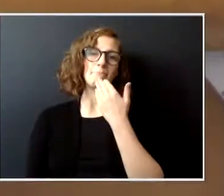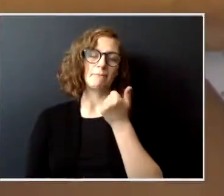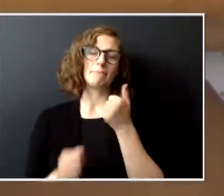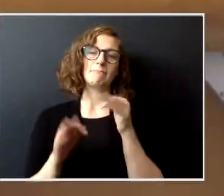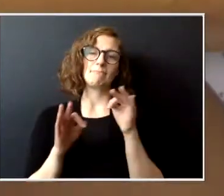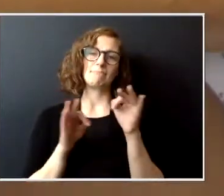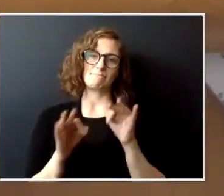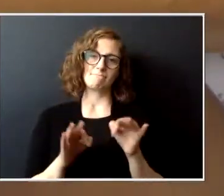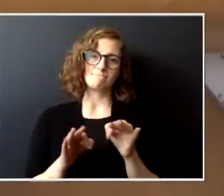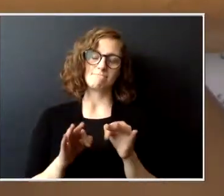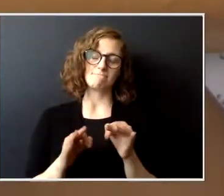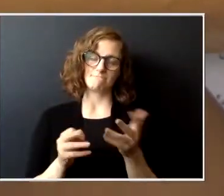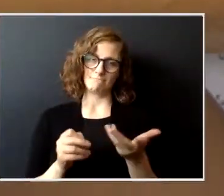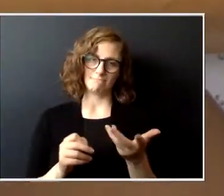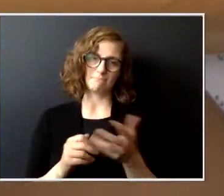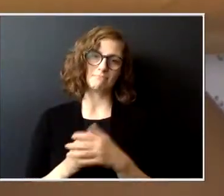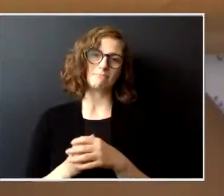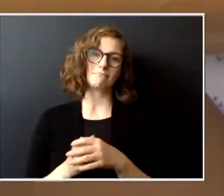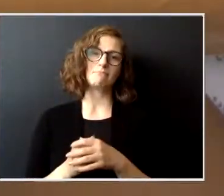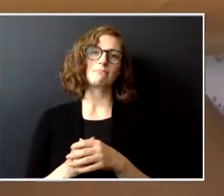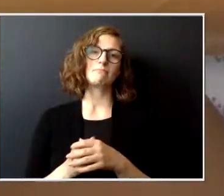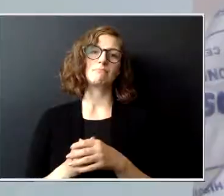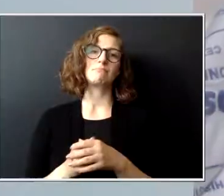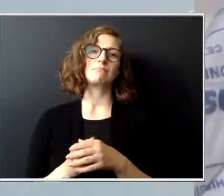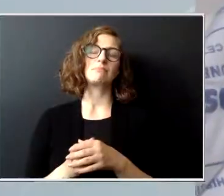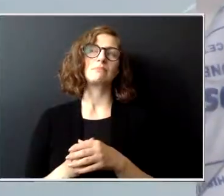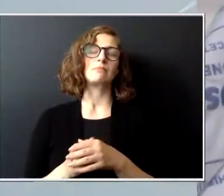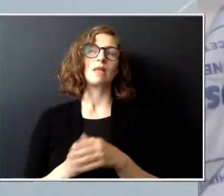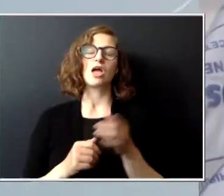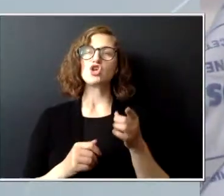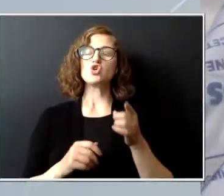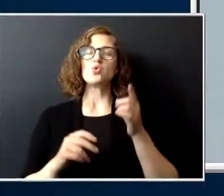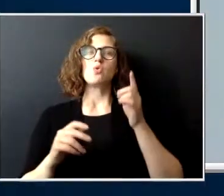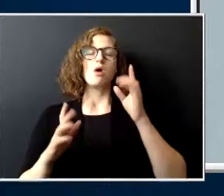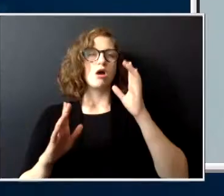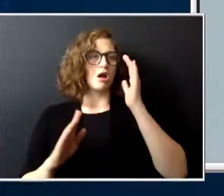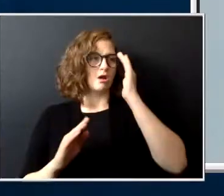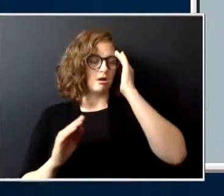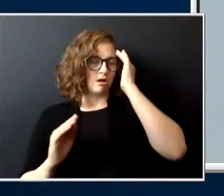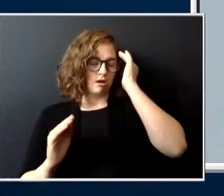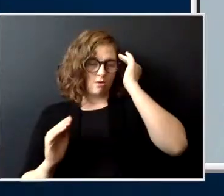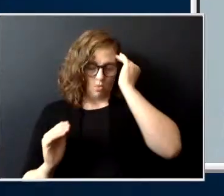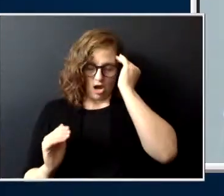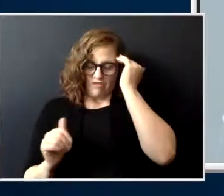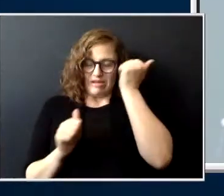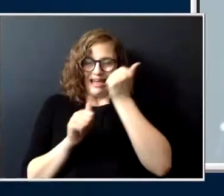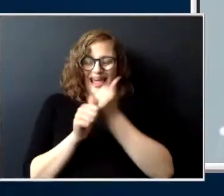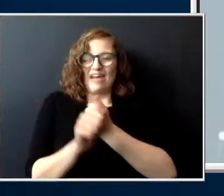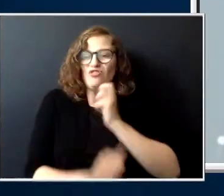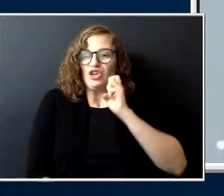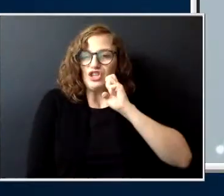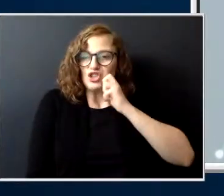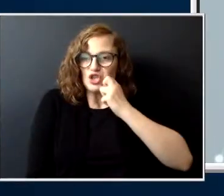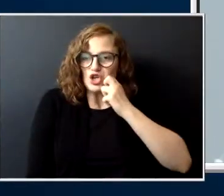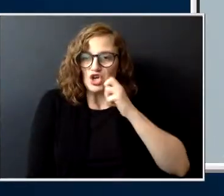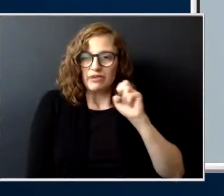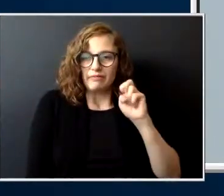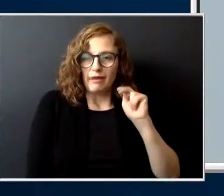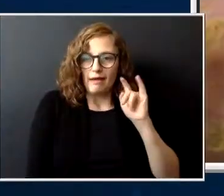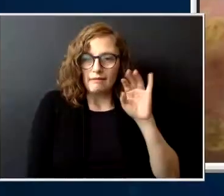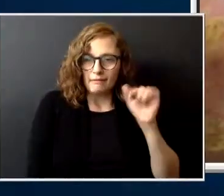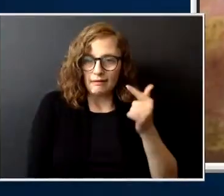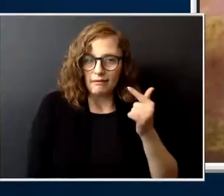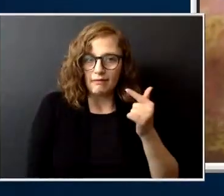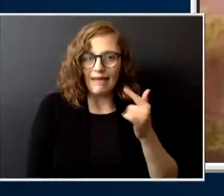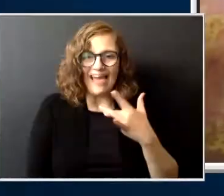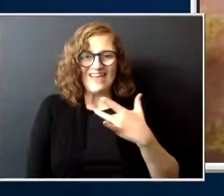you are hyper aware of every nerve ending that you have, and it feels like every nerve ending